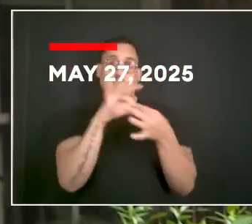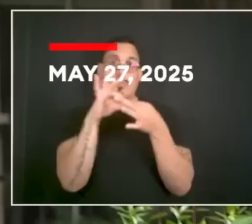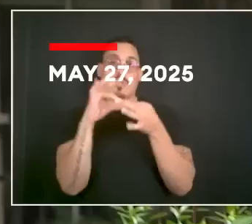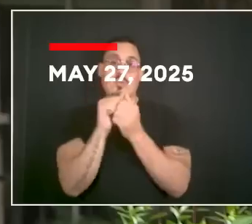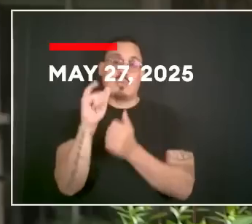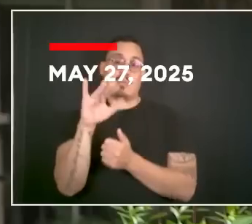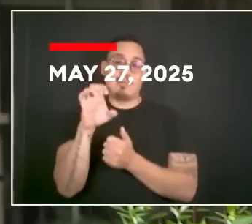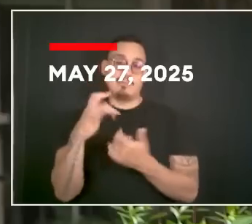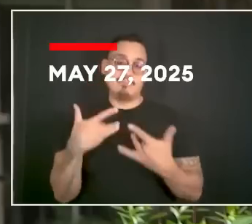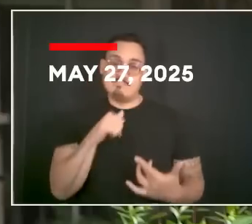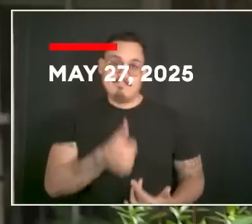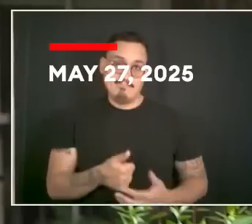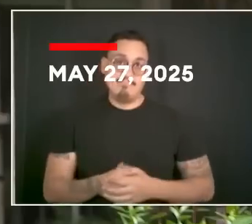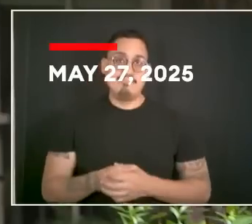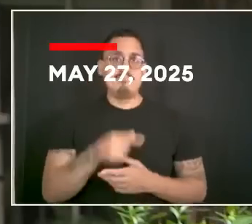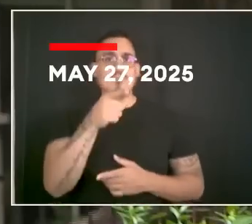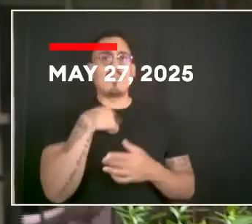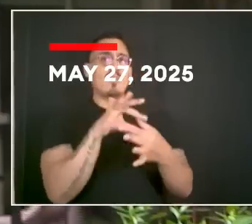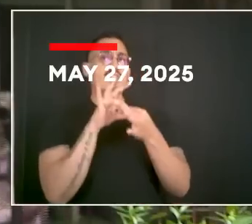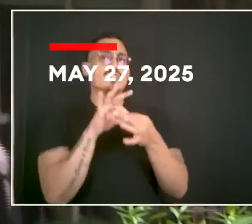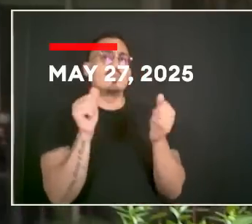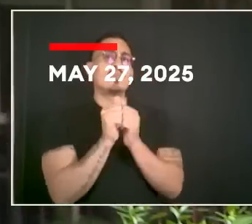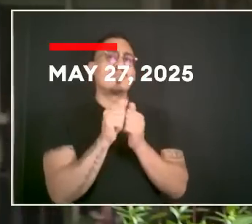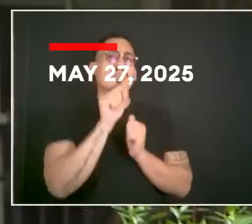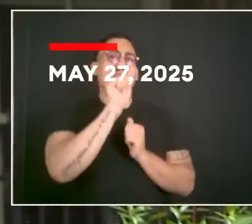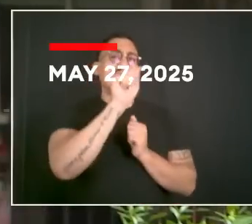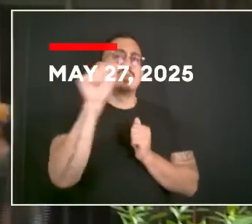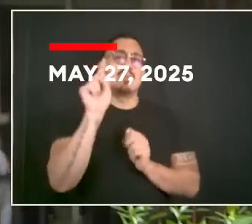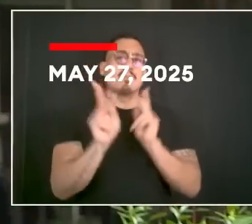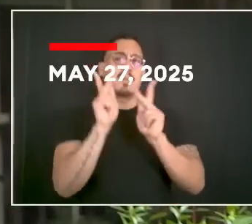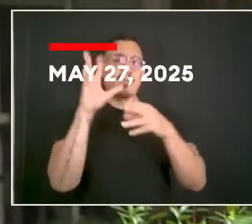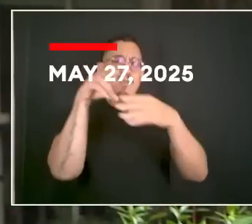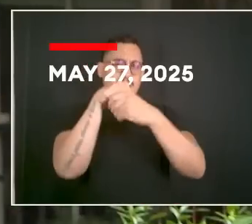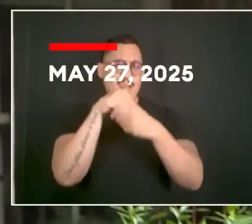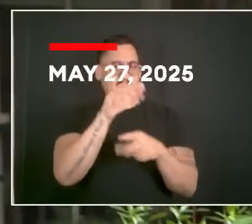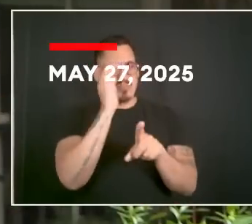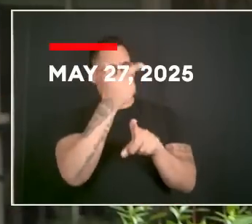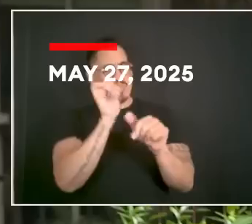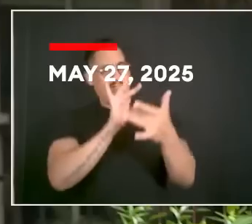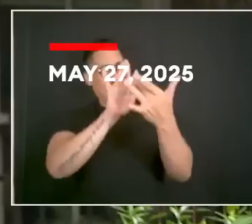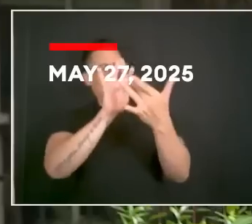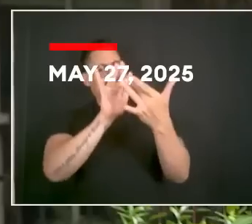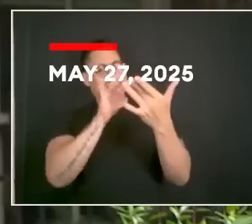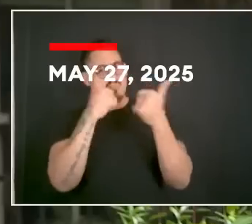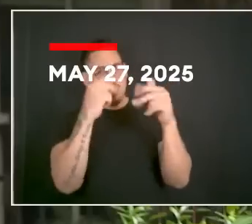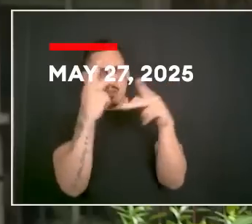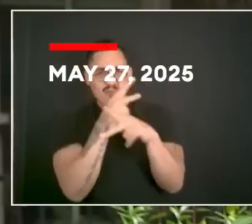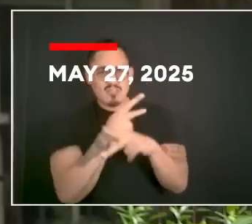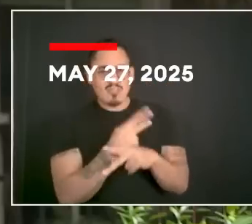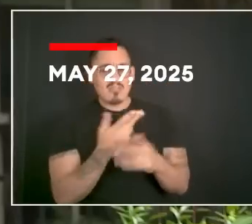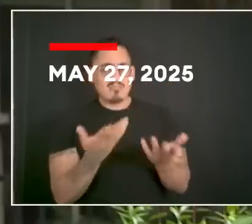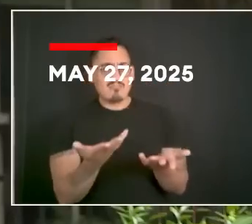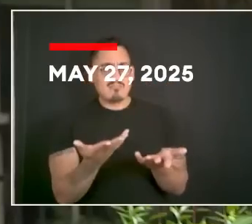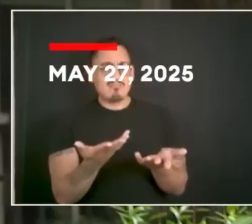Tom Homan, if you might be able to talk to him to review this case, because on the surface of it, it seems like they jumped the